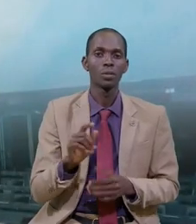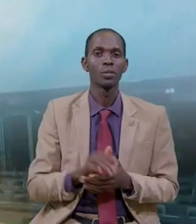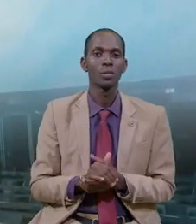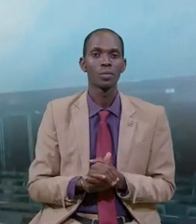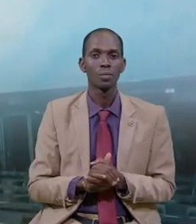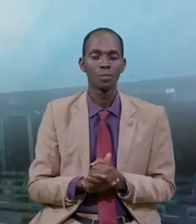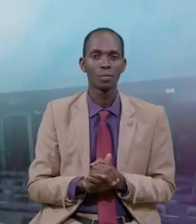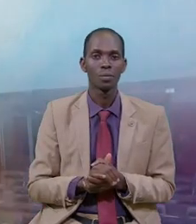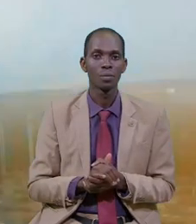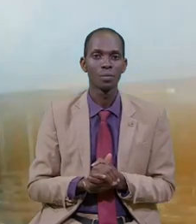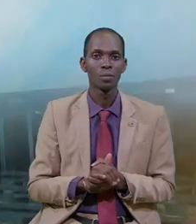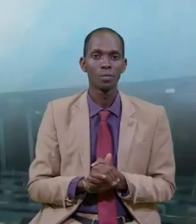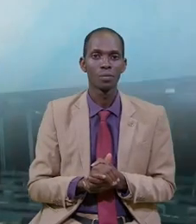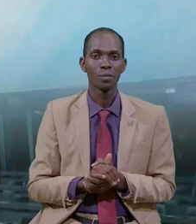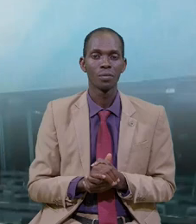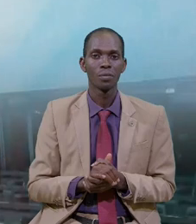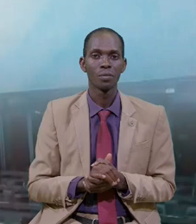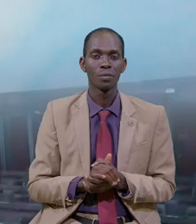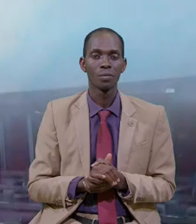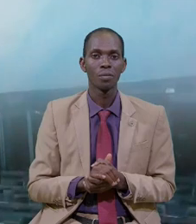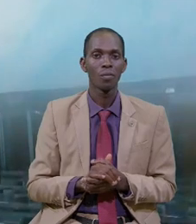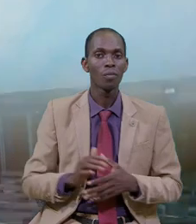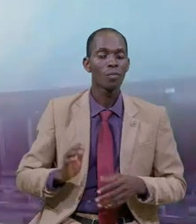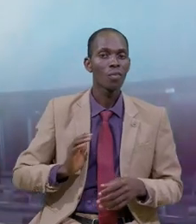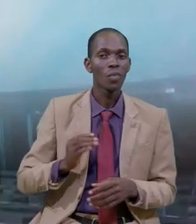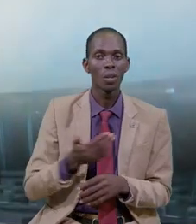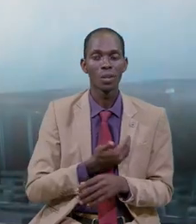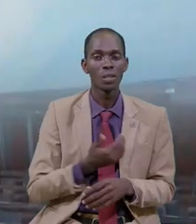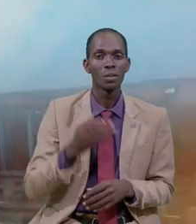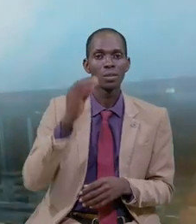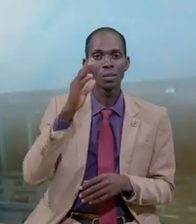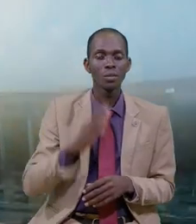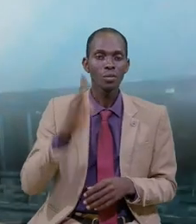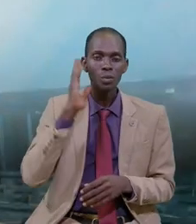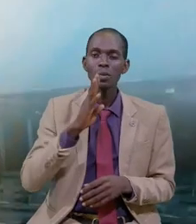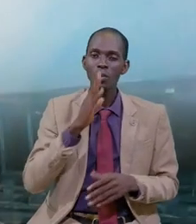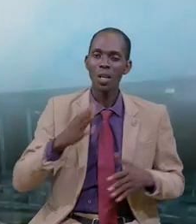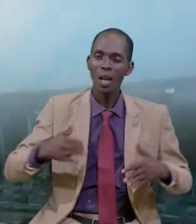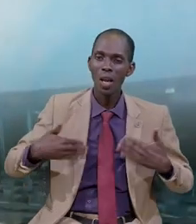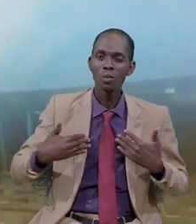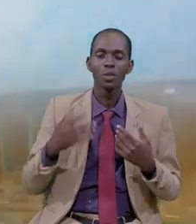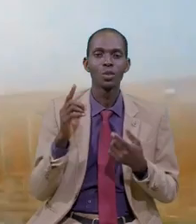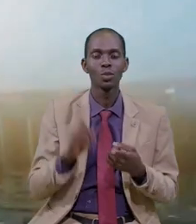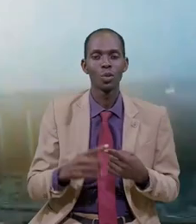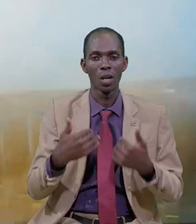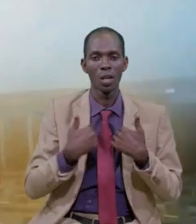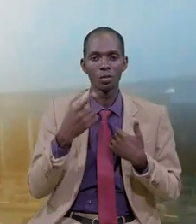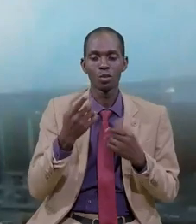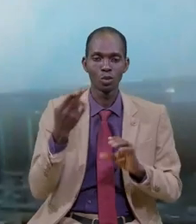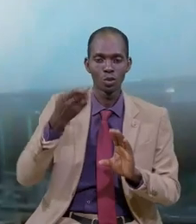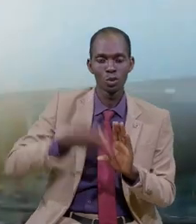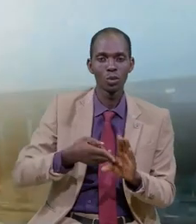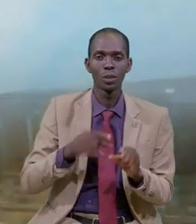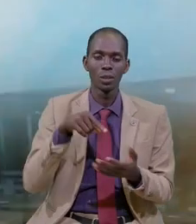ce programme. Our pastor, the convener, will be delighted to have you join this special banquet. Et le pasteur